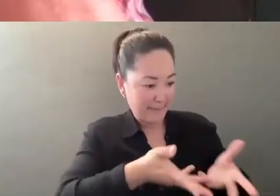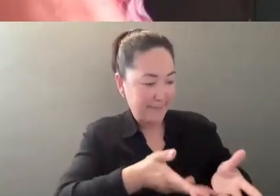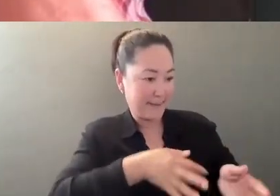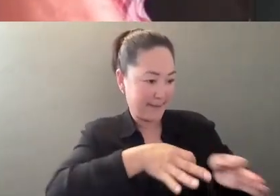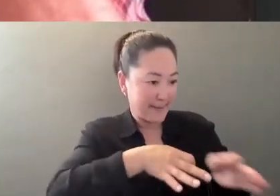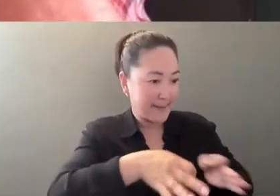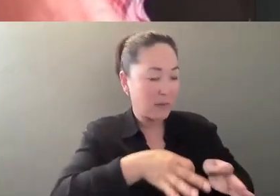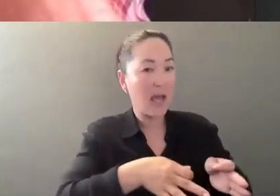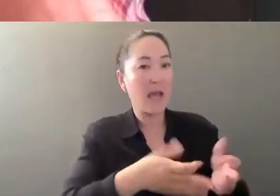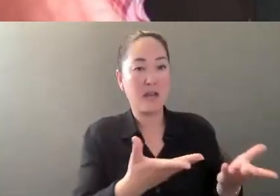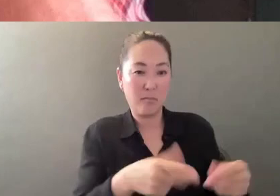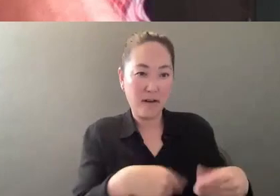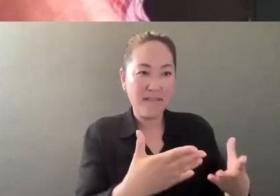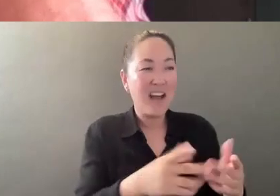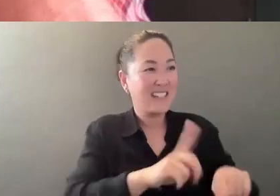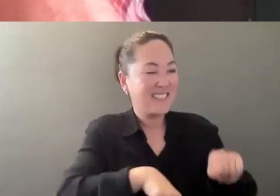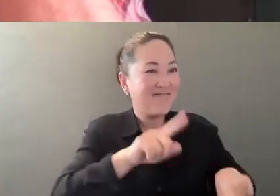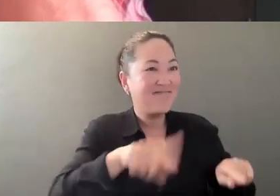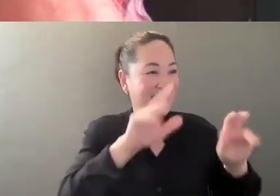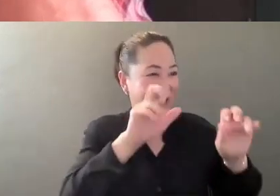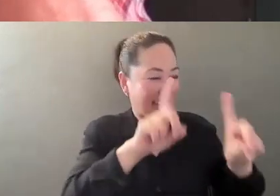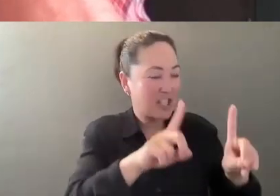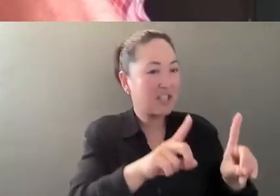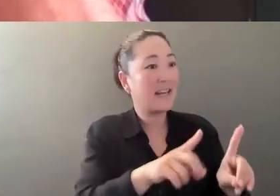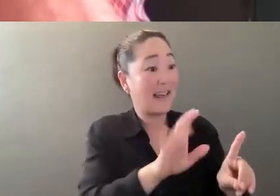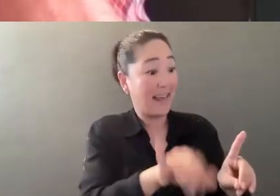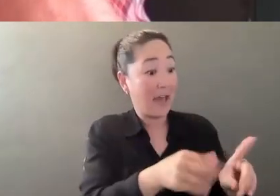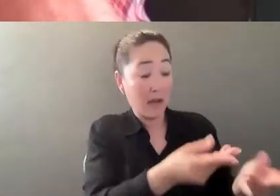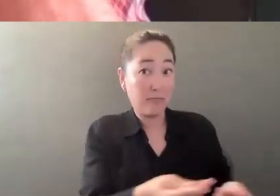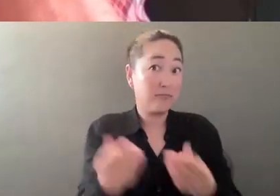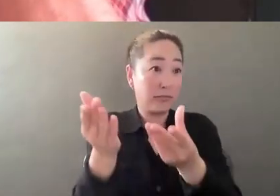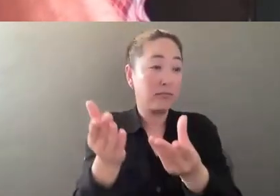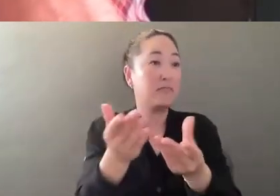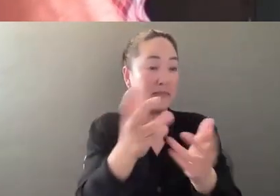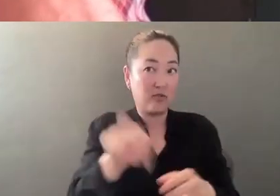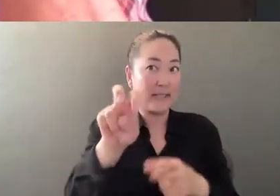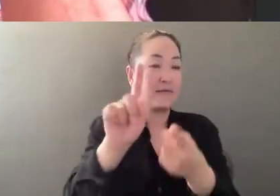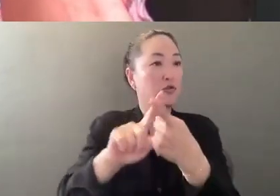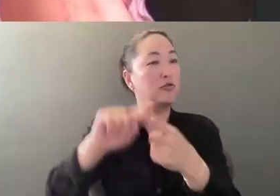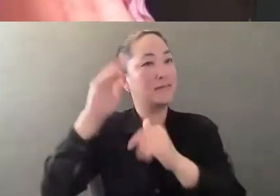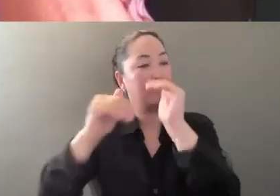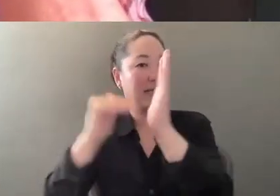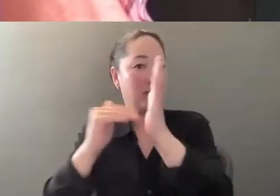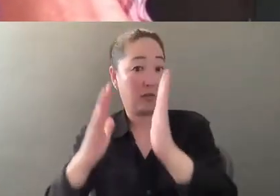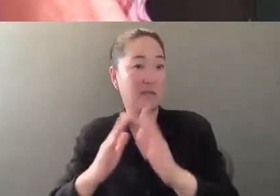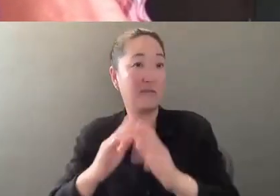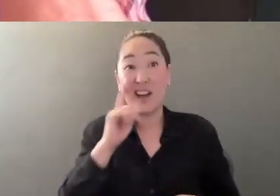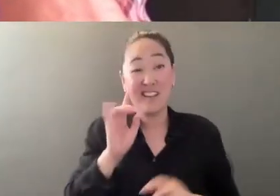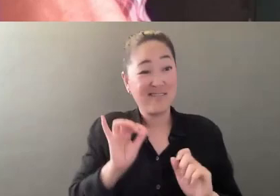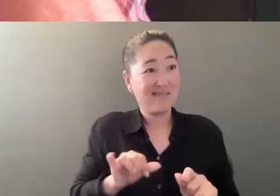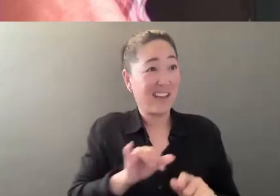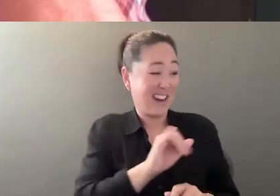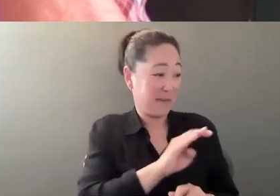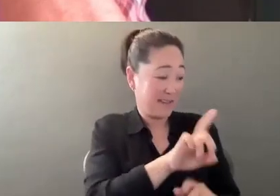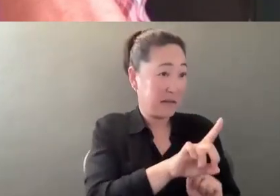There's a series of educational modules. So I could imagine that if something like that is shown to be effective in the IBD sphere, it certainly could be applicable to